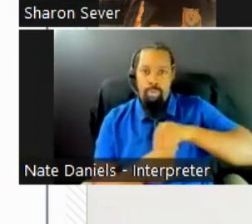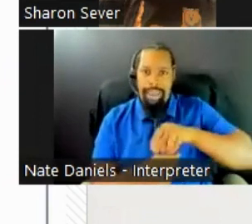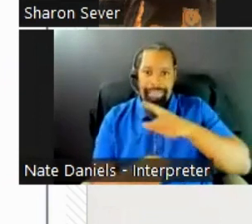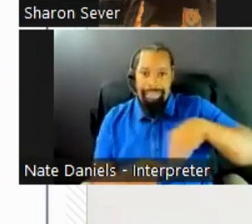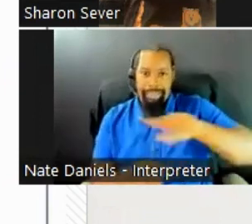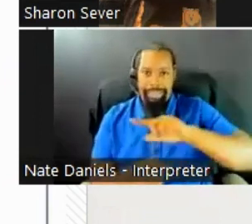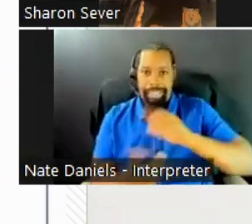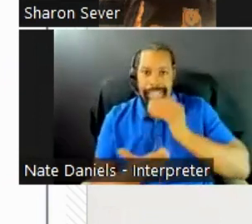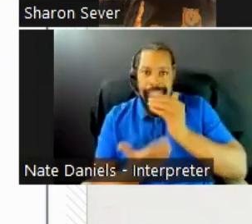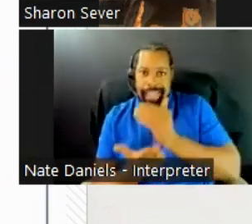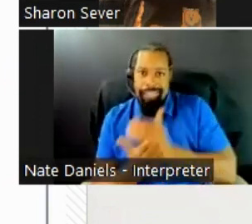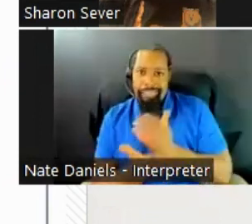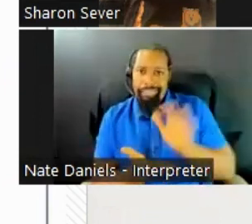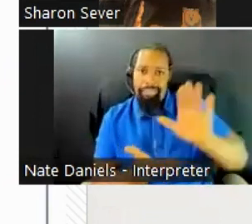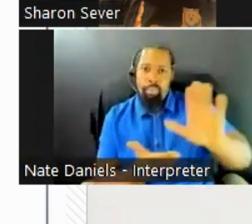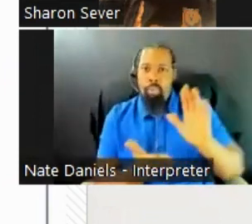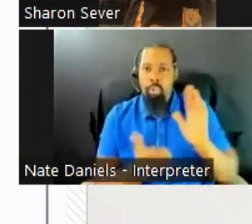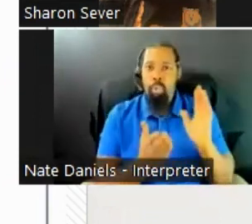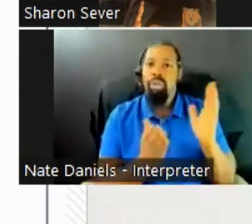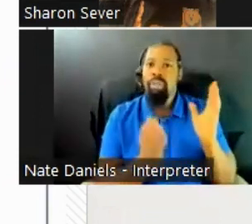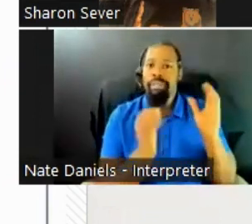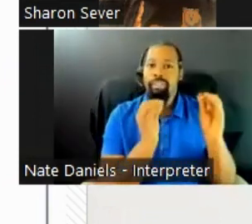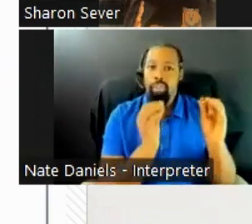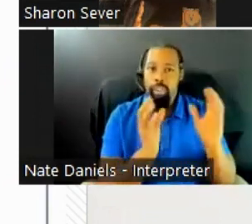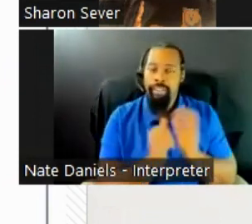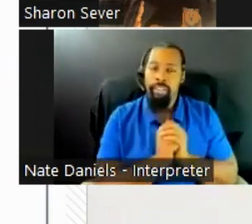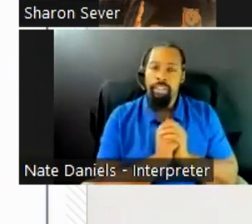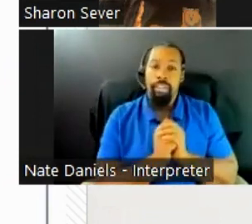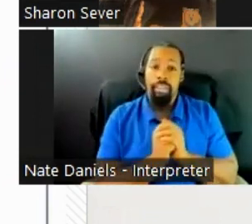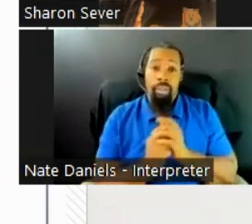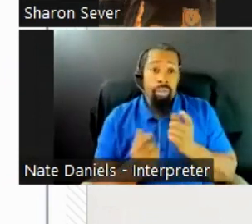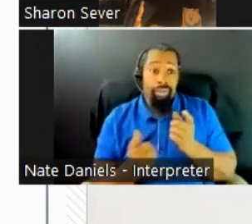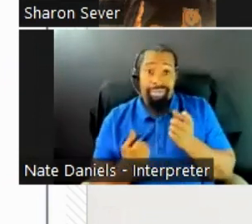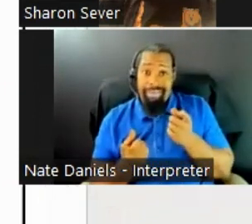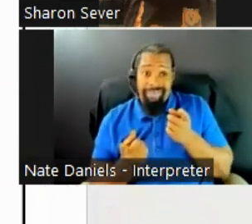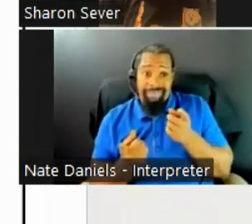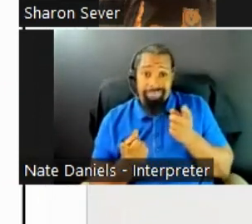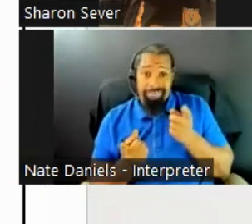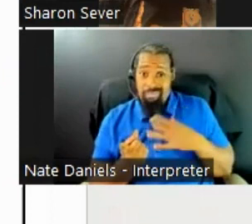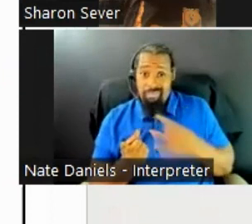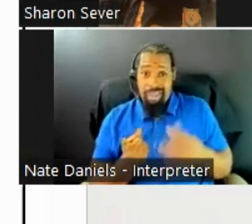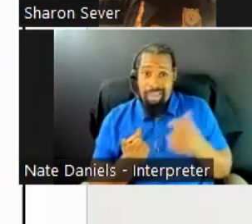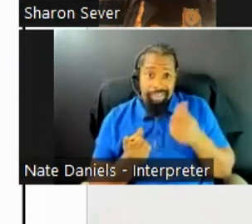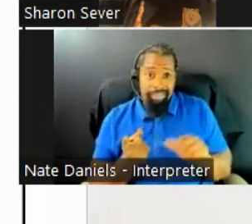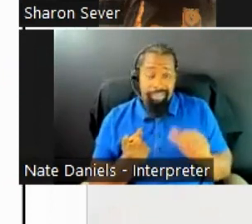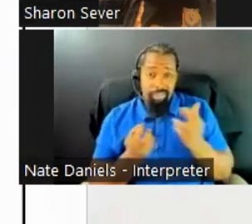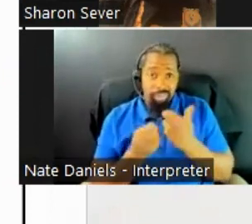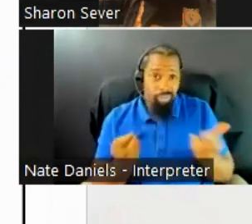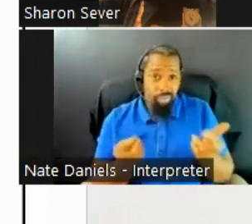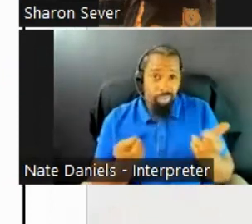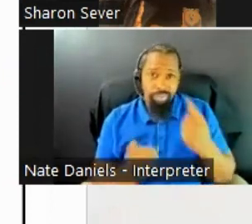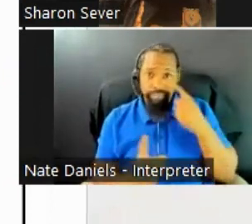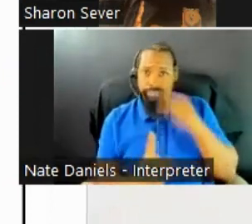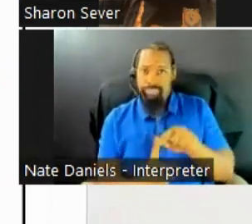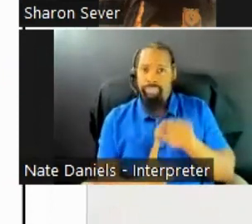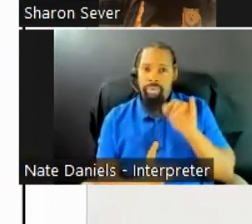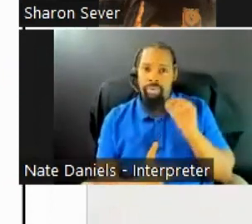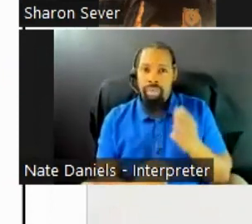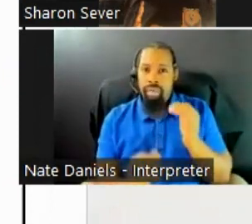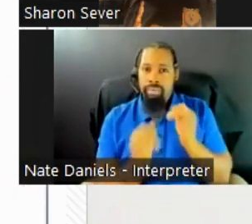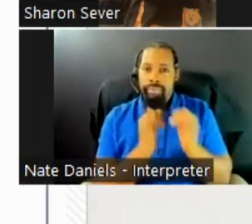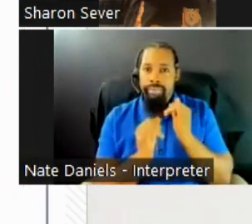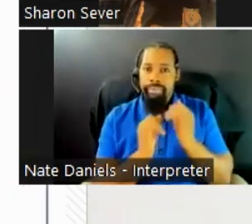about our contest as well. So if you'd like these resources for job interview, go to the